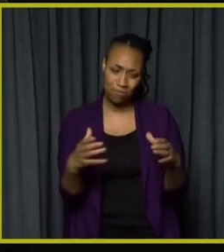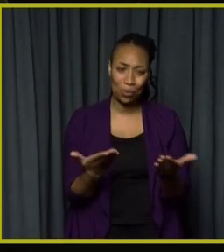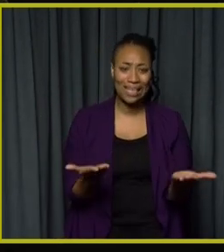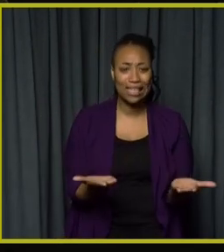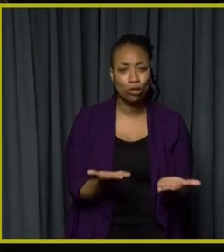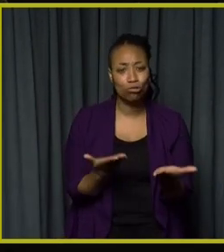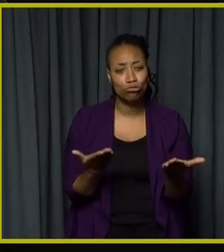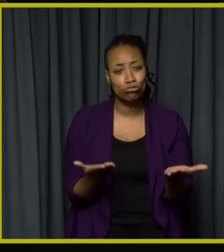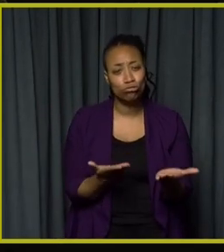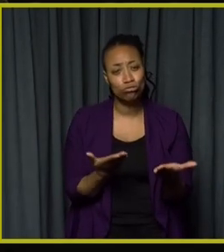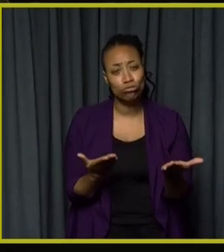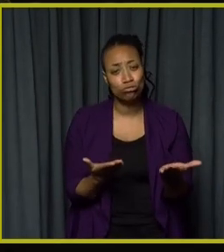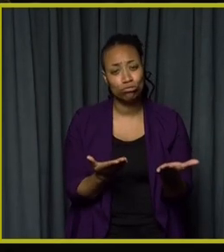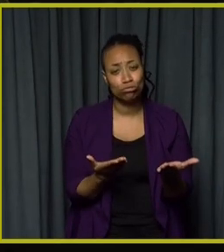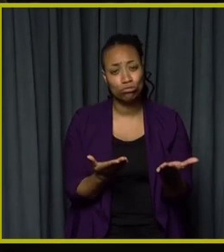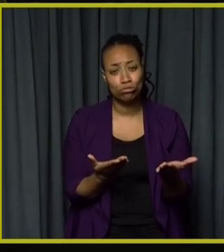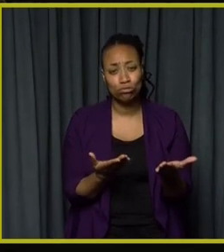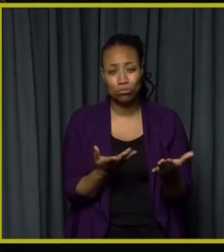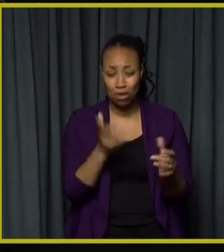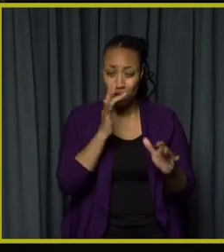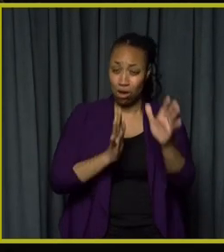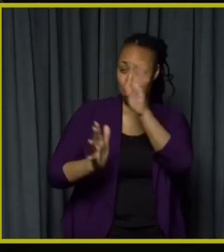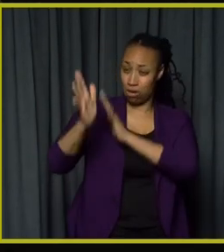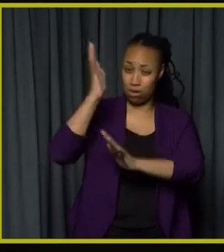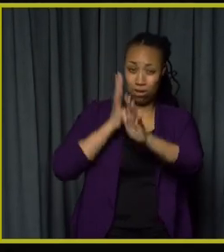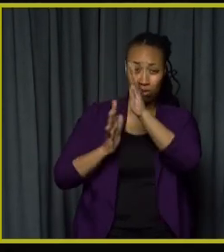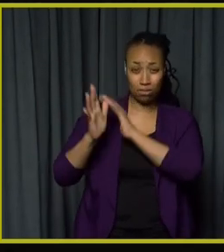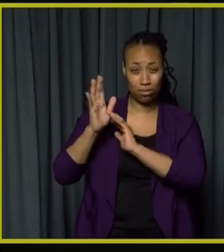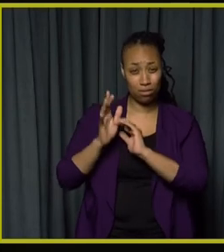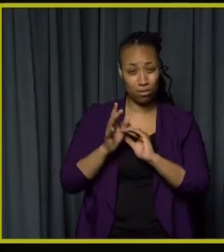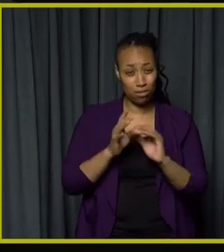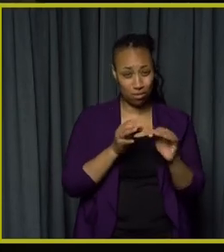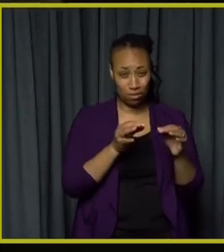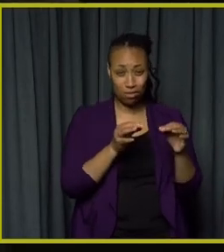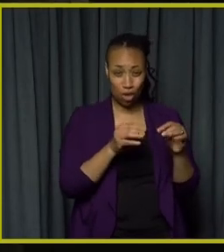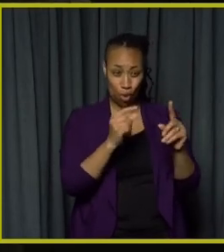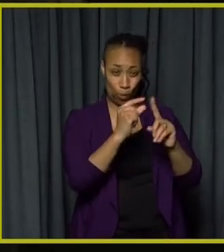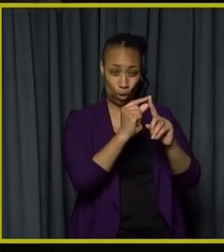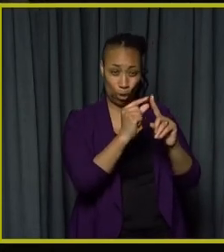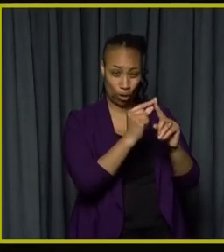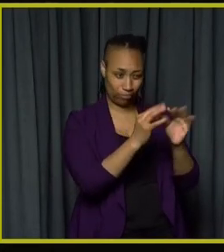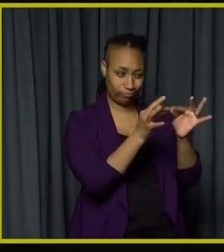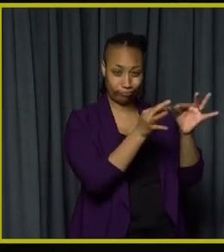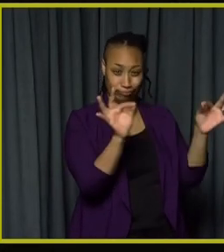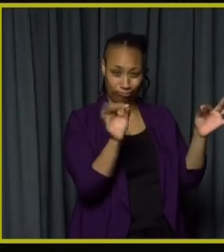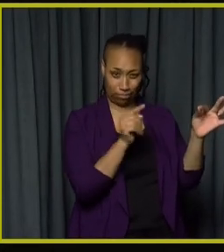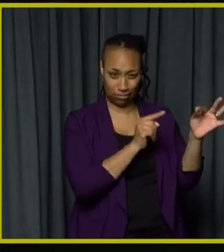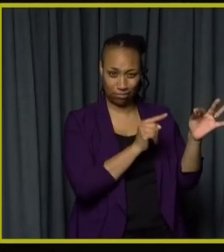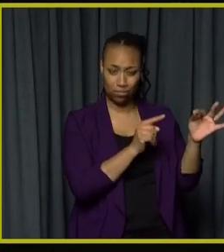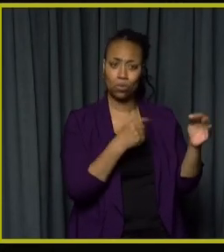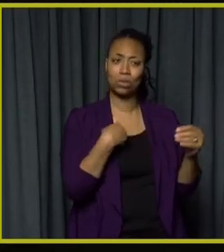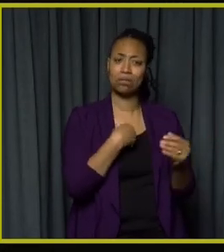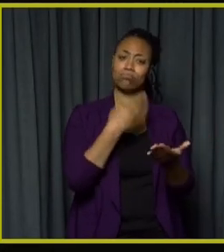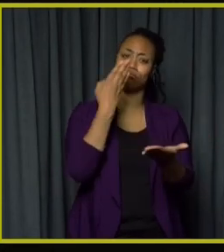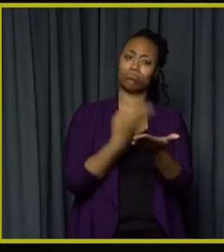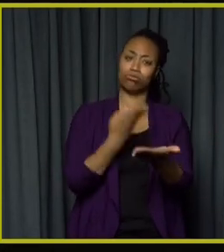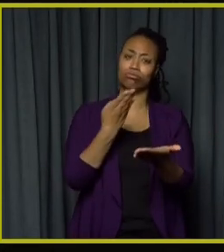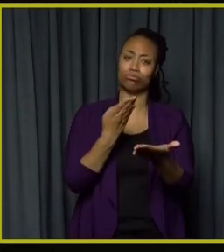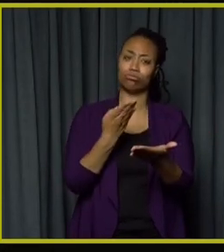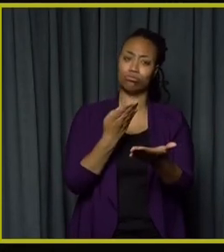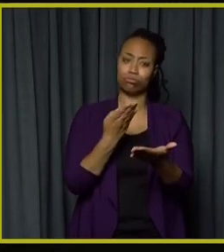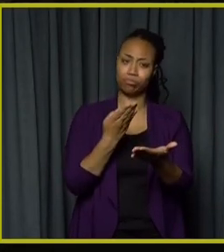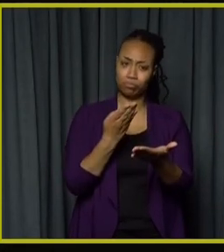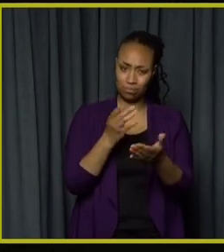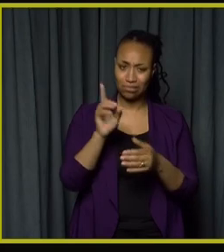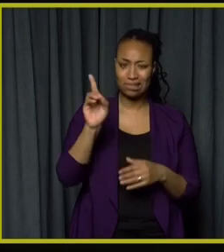nation's founding documents, we find these words. We hold these truths to be self-evident. The Declaration of Independence